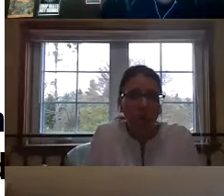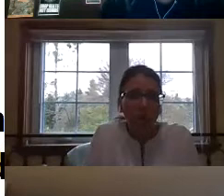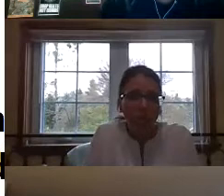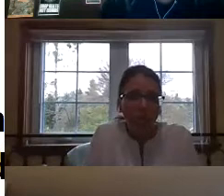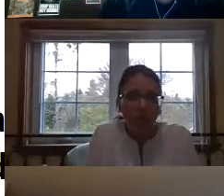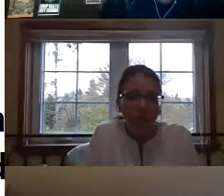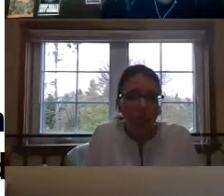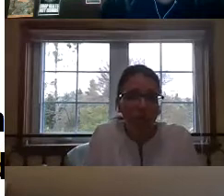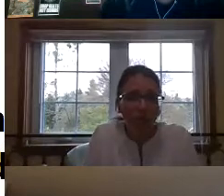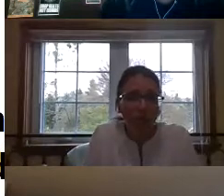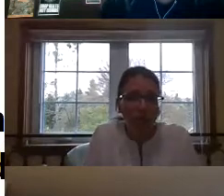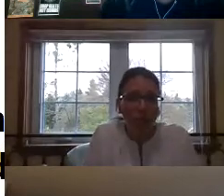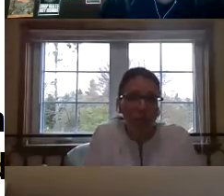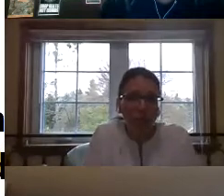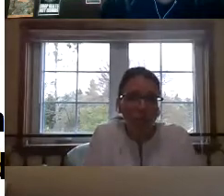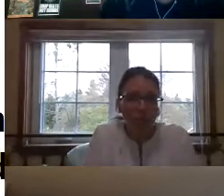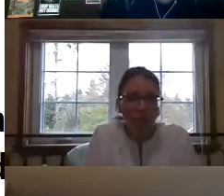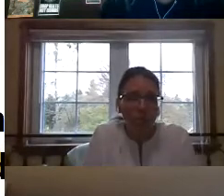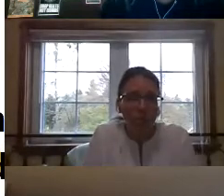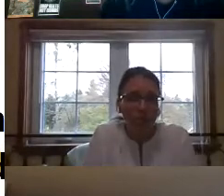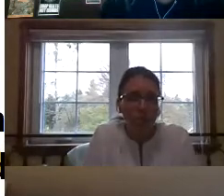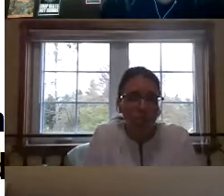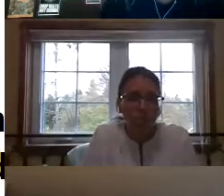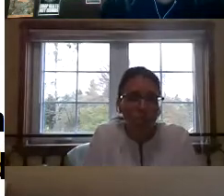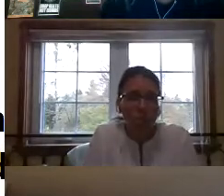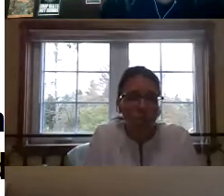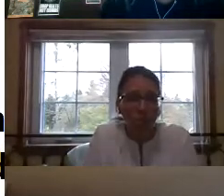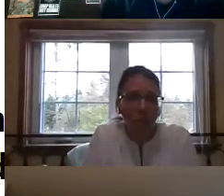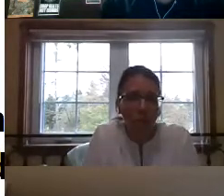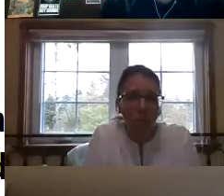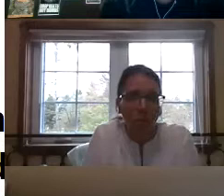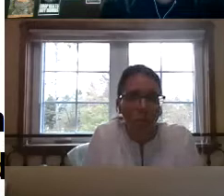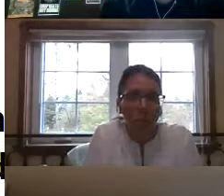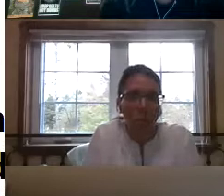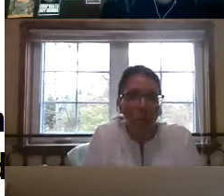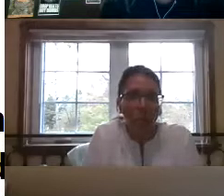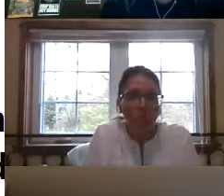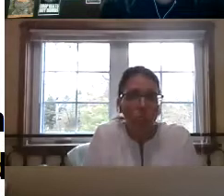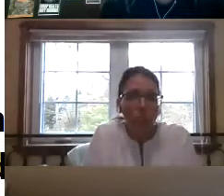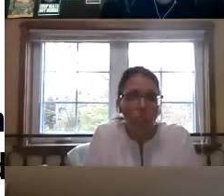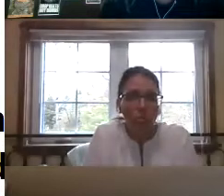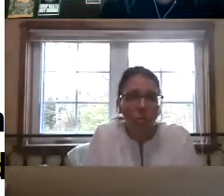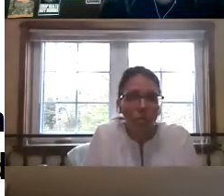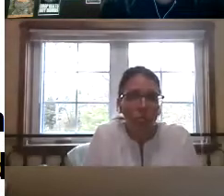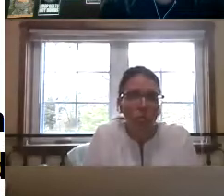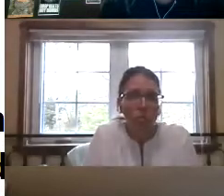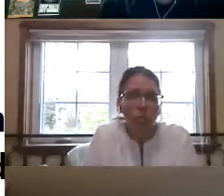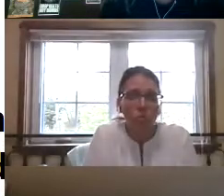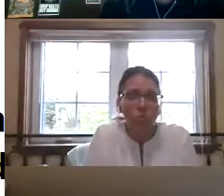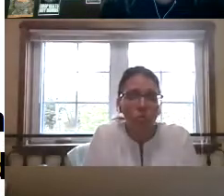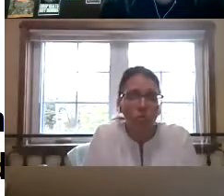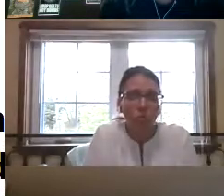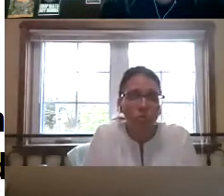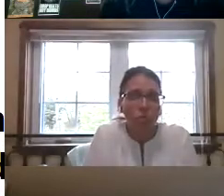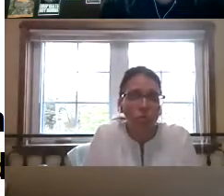to high parking demand. It varies along the corridor, with the higher demand being closer to Murray, and then as you get closer